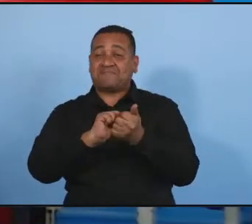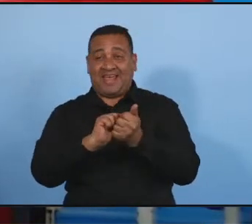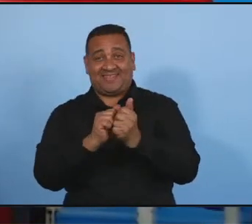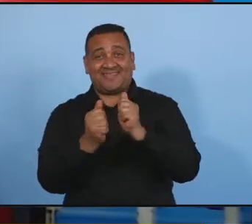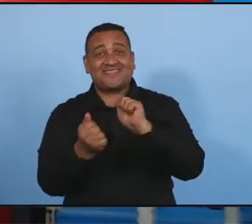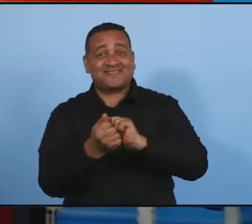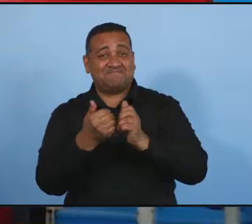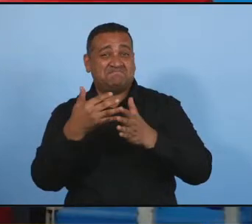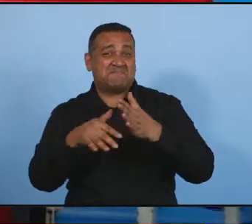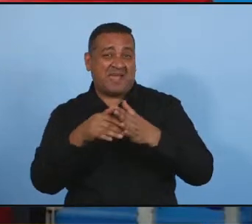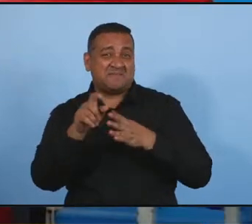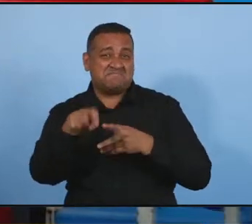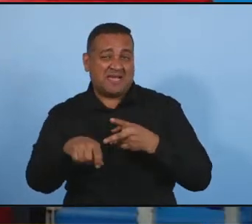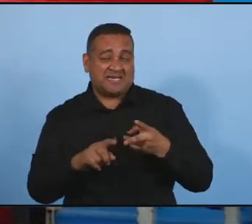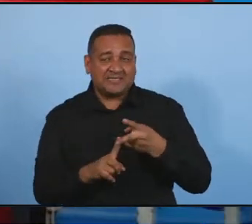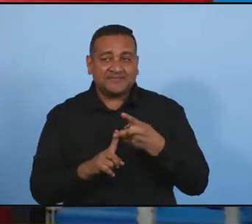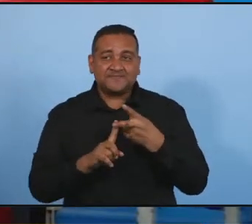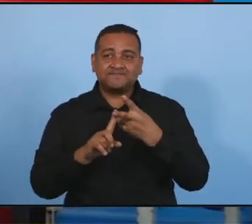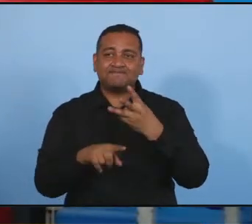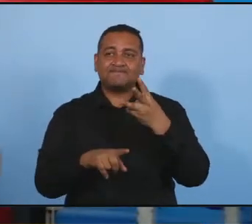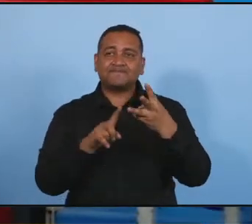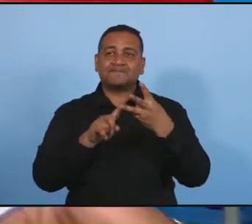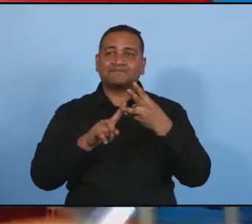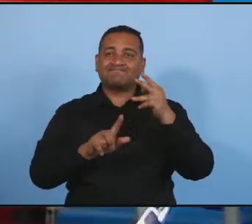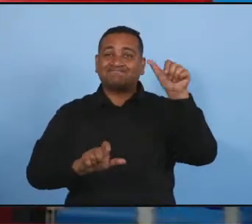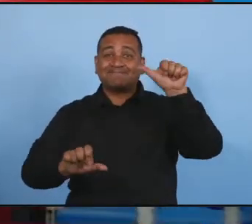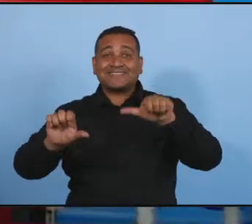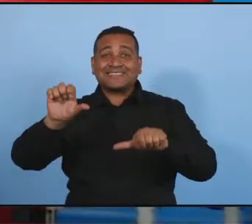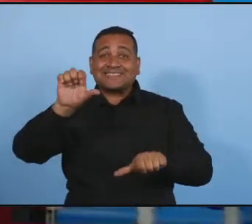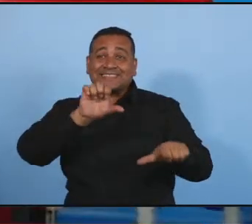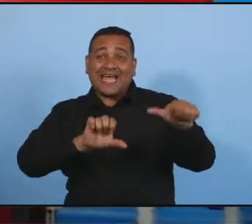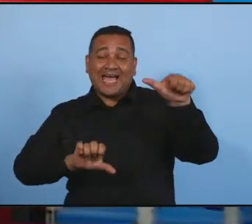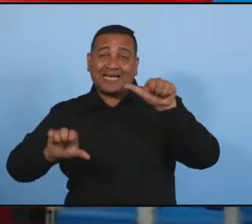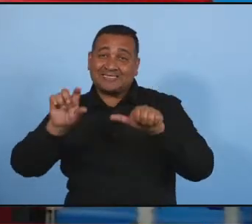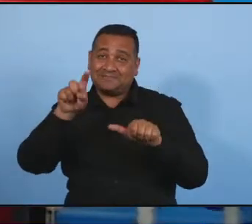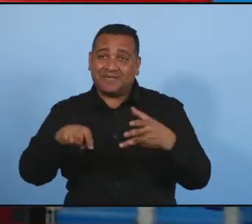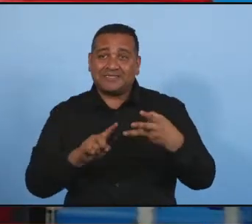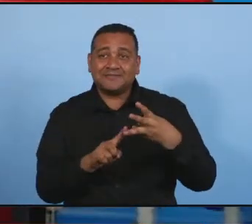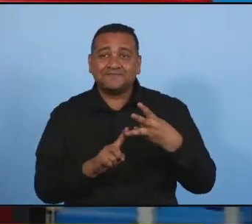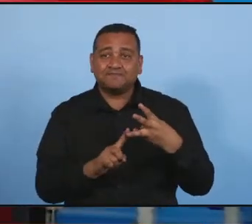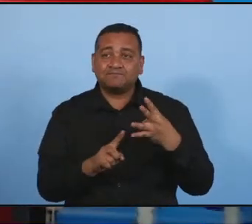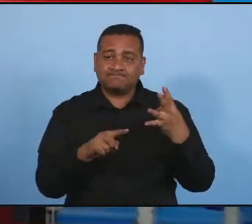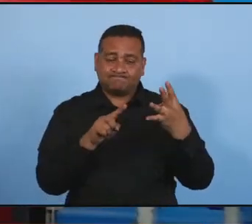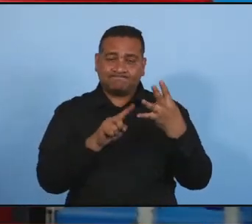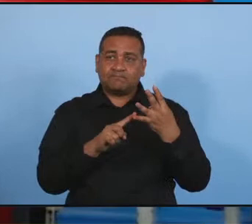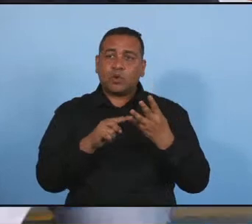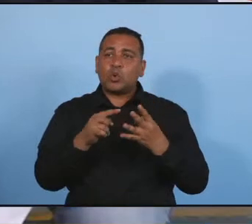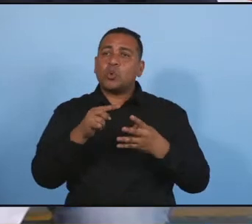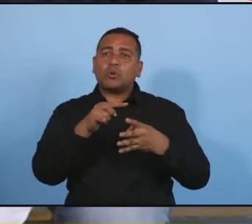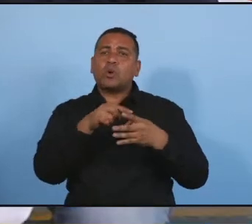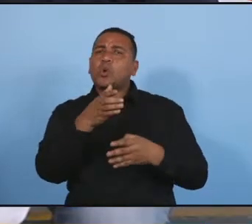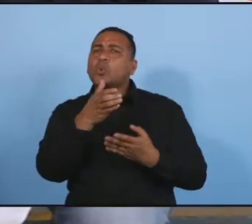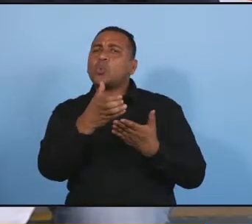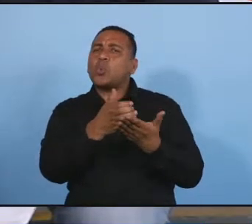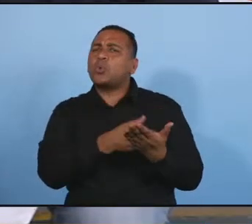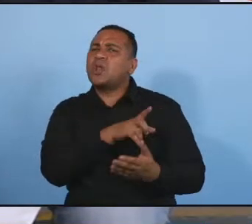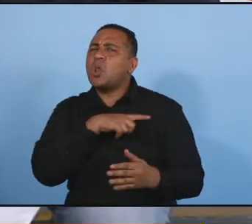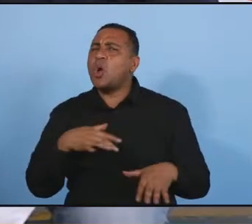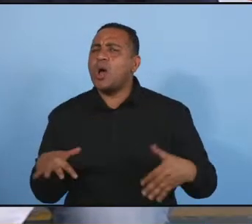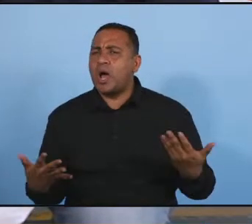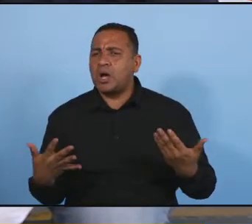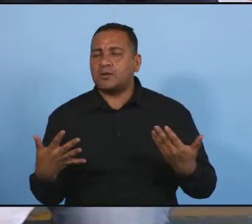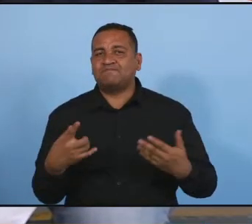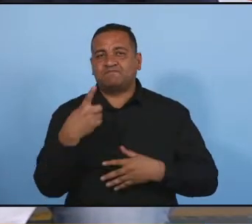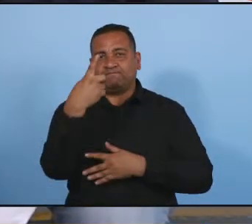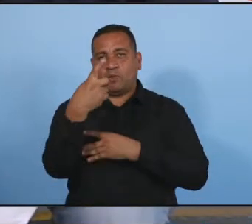trade theory subject, and your science. And how long is this course? The course can be a year longer. Yeah. Okay.